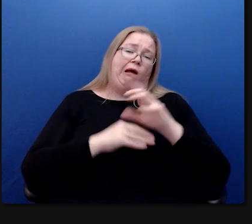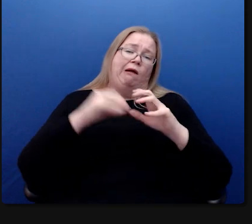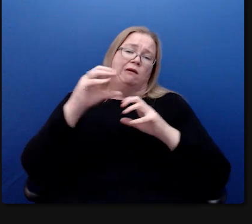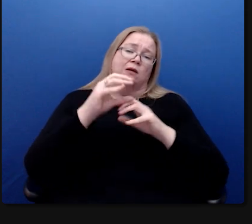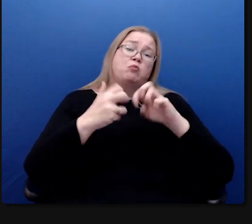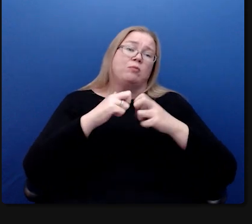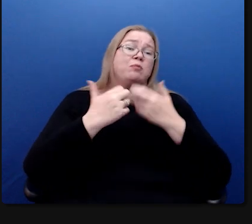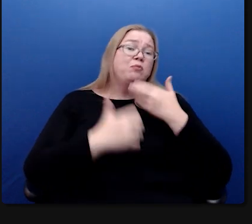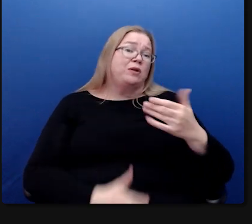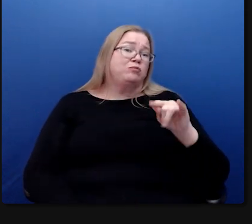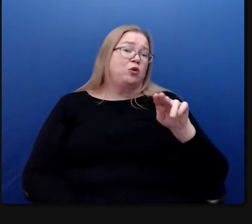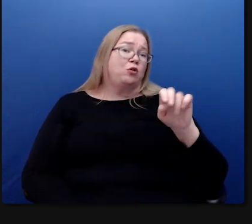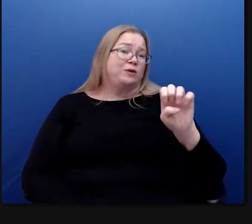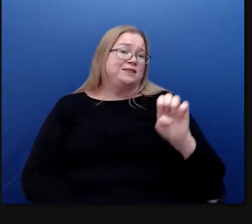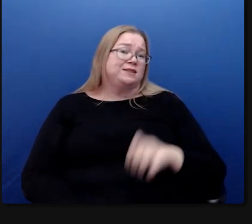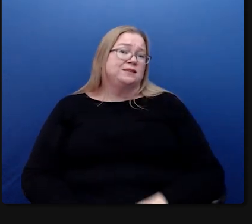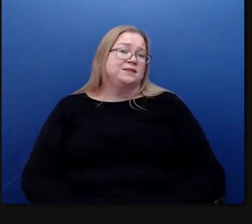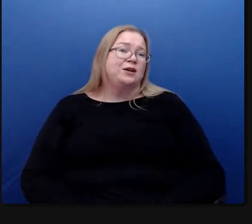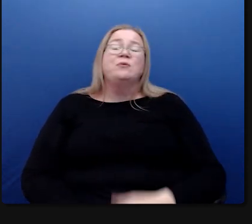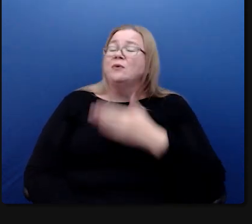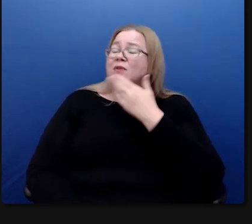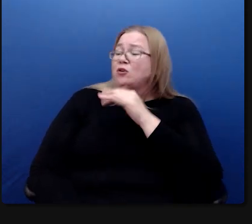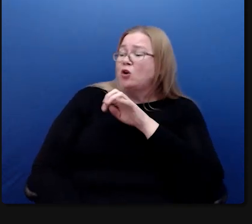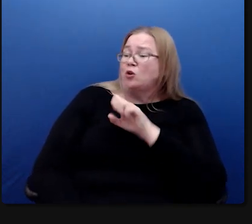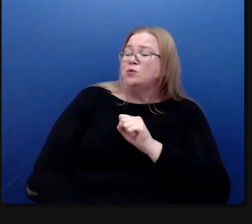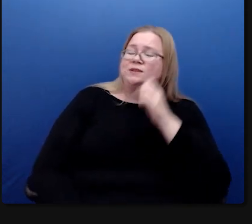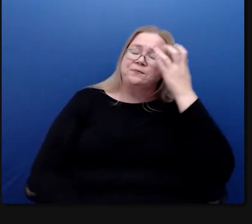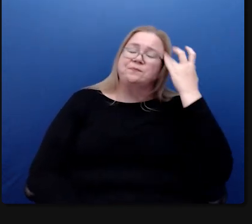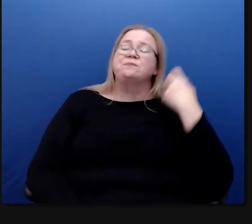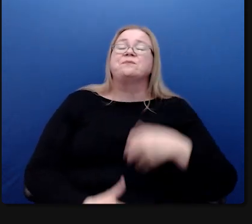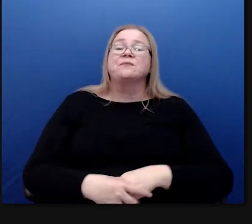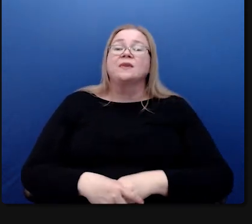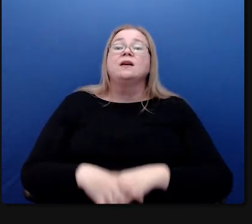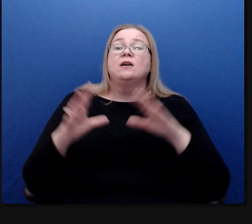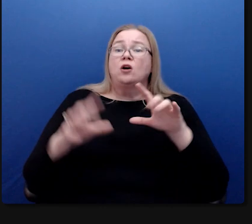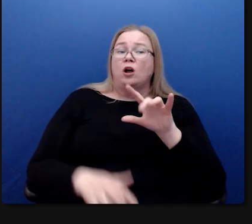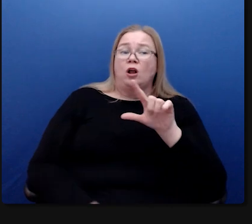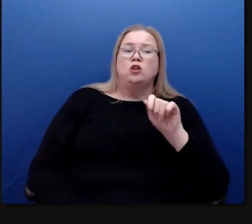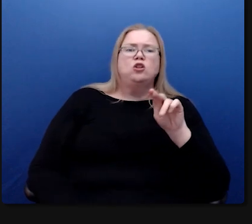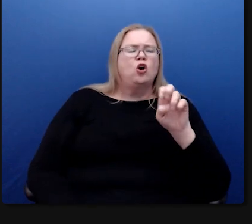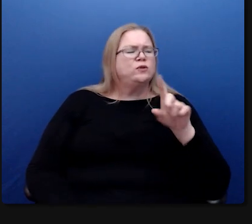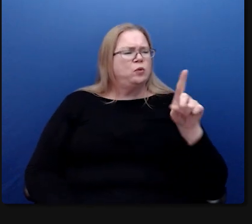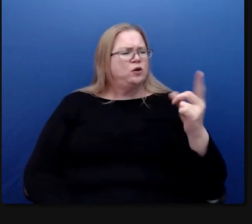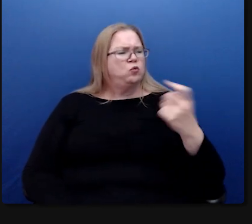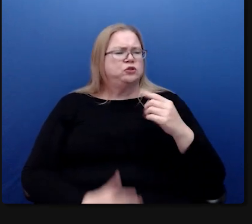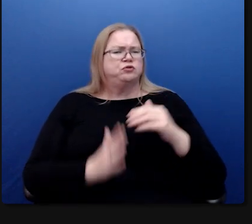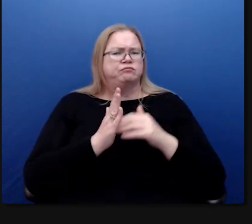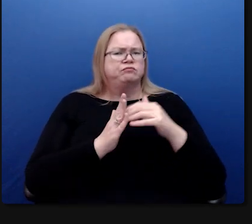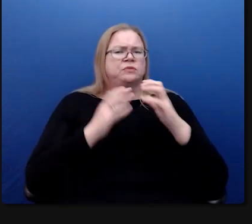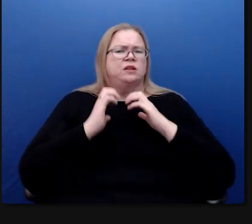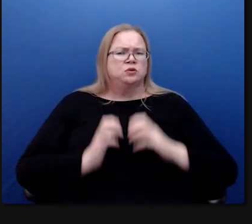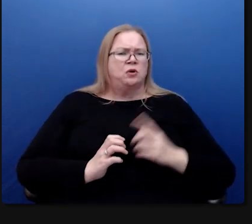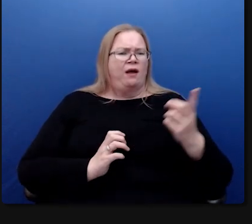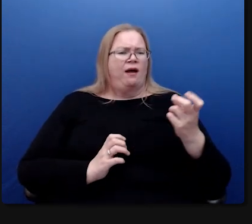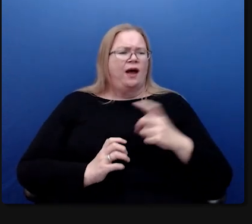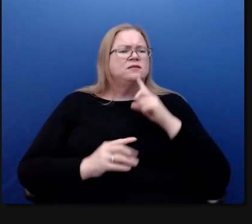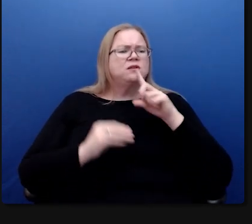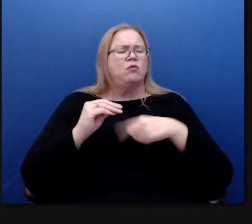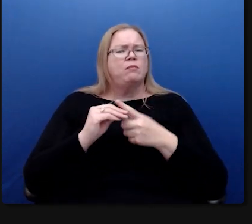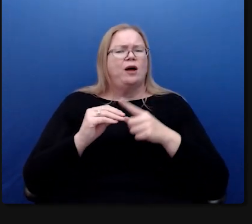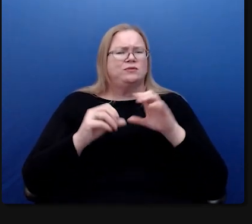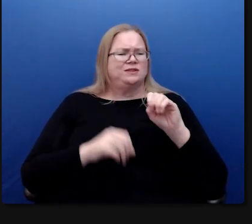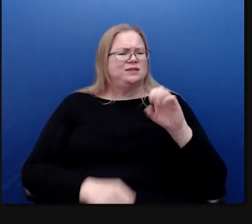Today, we'll focus on one of the layers, which is the second layer of classifying and filtering. A lot of